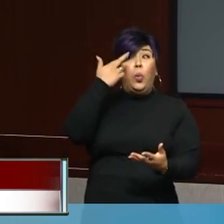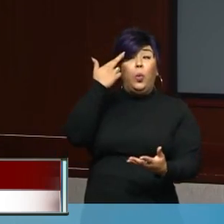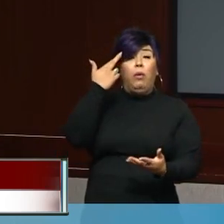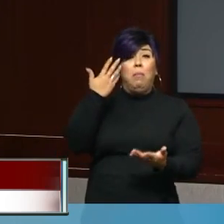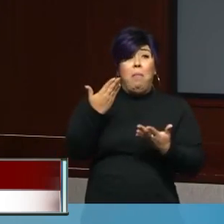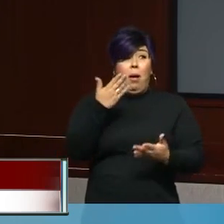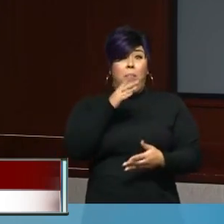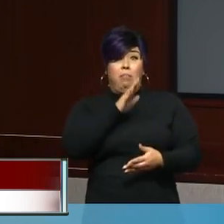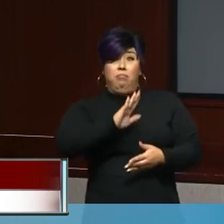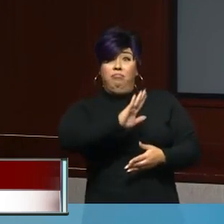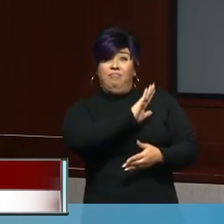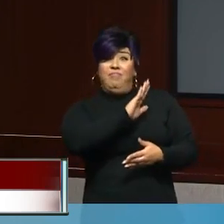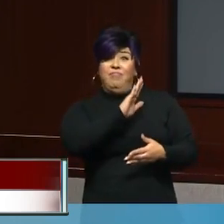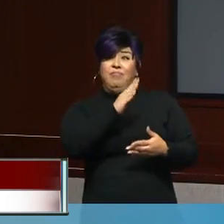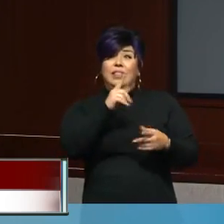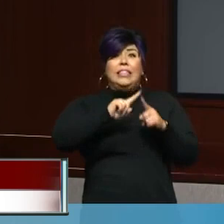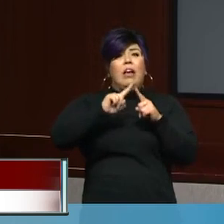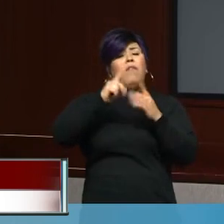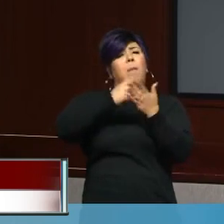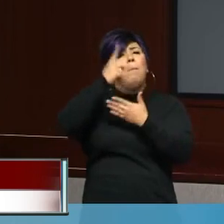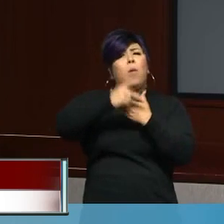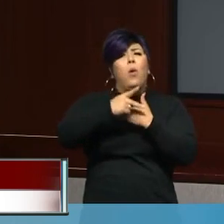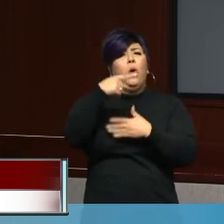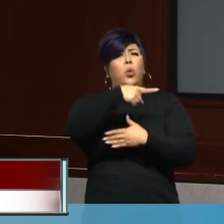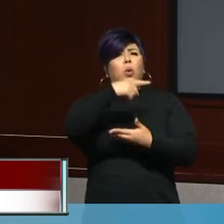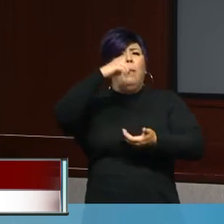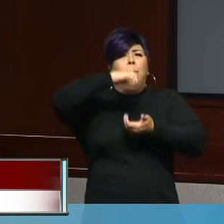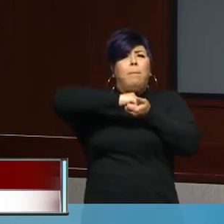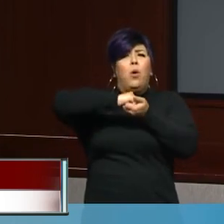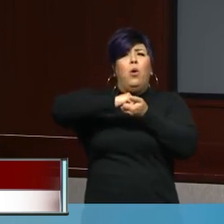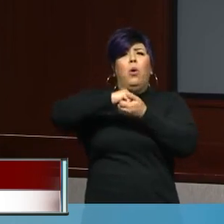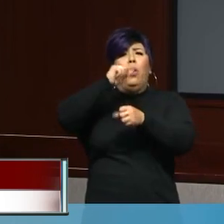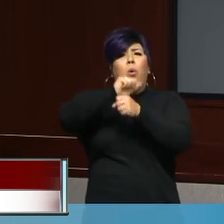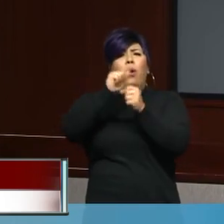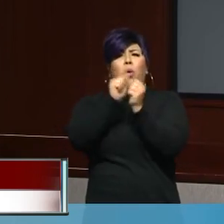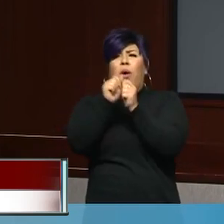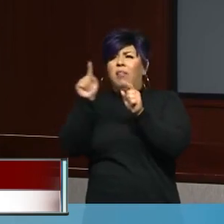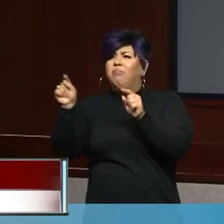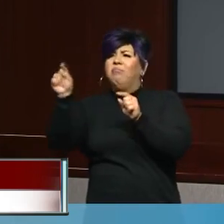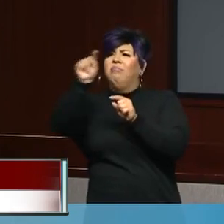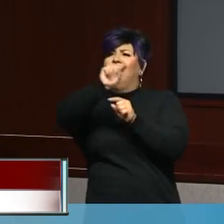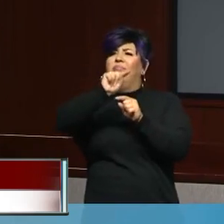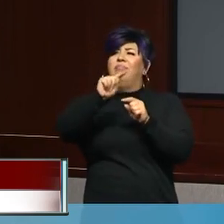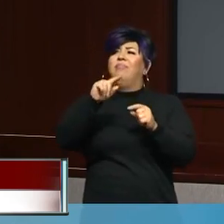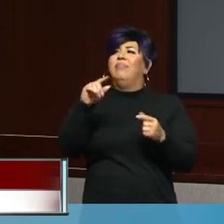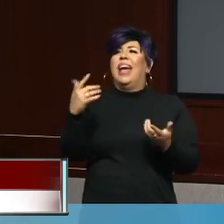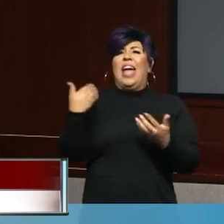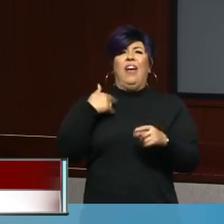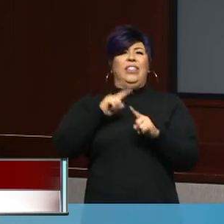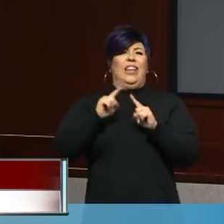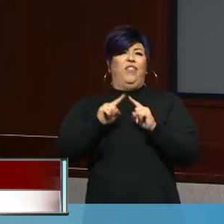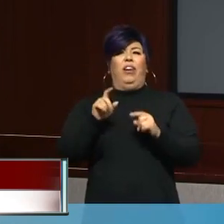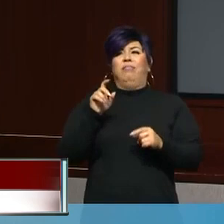guys have partnered with, some leaders in the community, like the Latino Task Force.